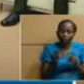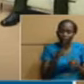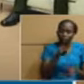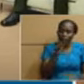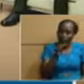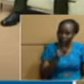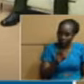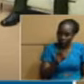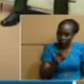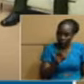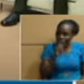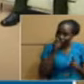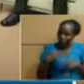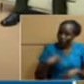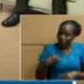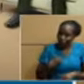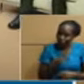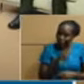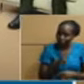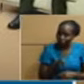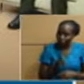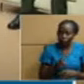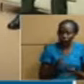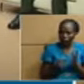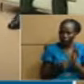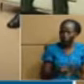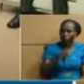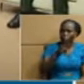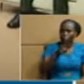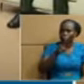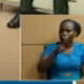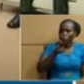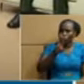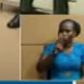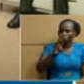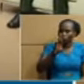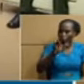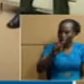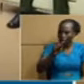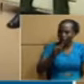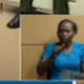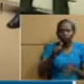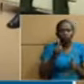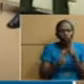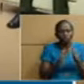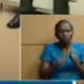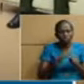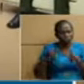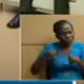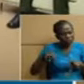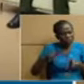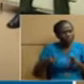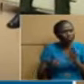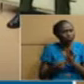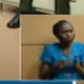example? I'd be happy to hear from you at UBRA. What kind of studies have you done? And COVID presents that